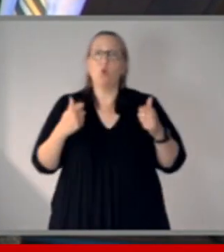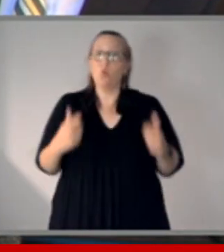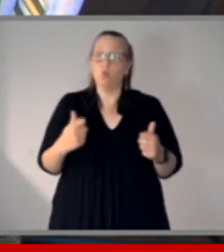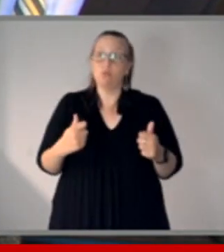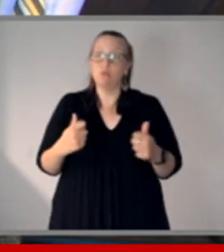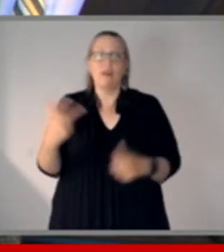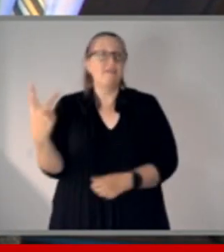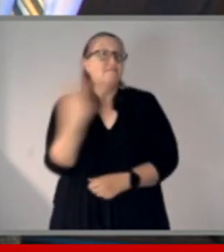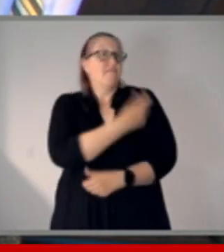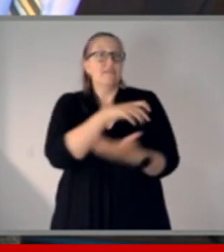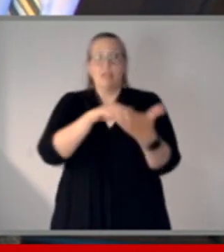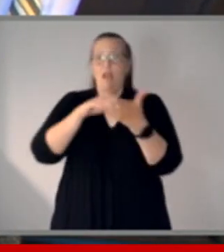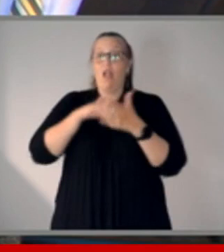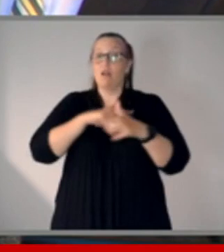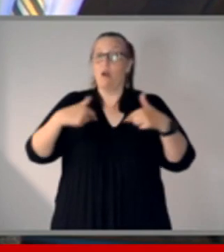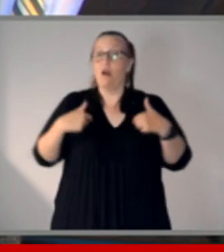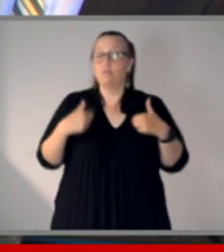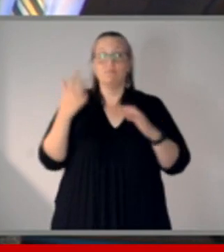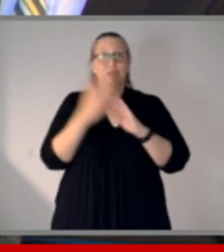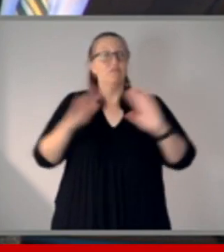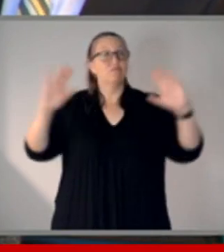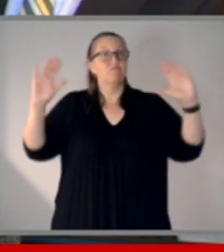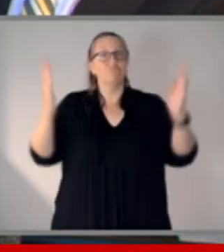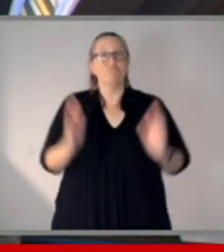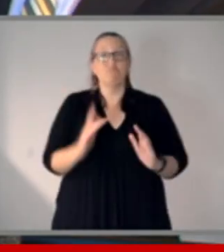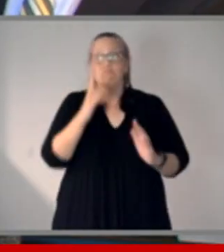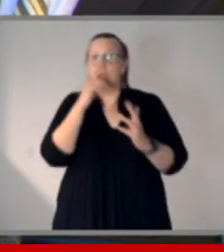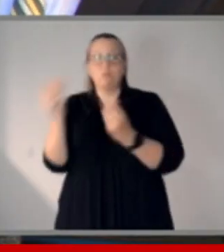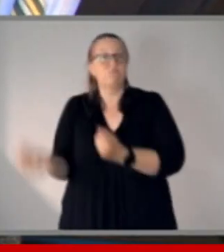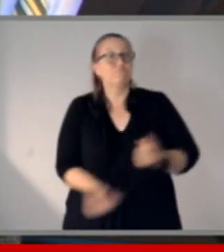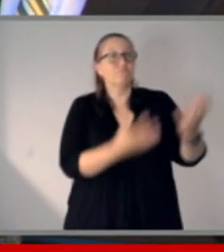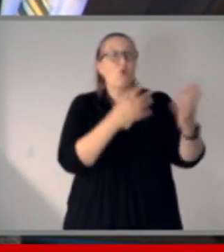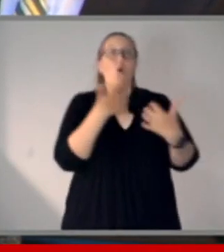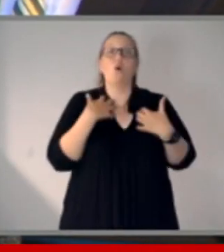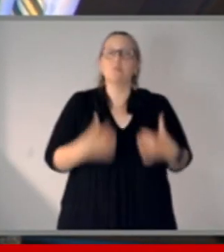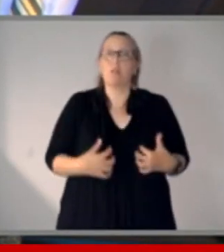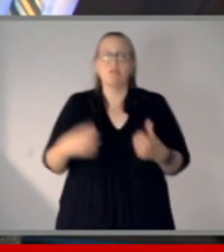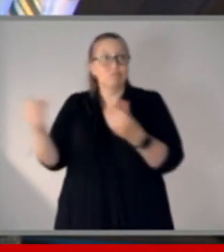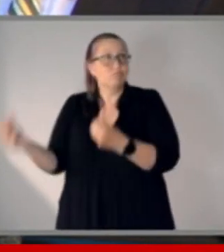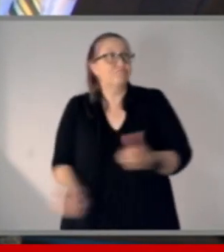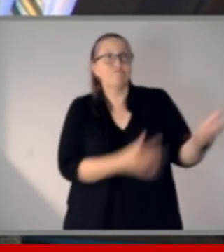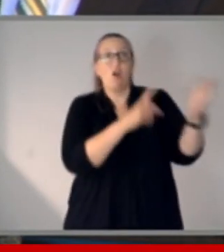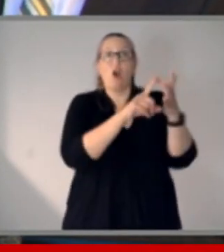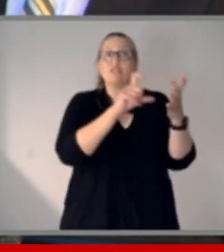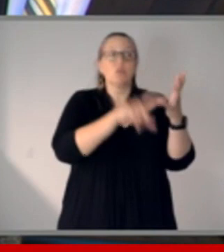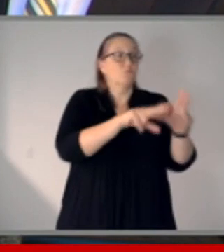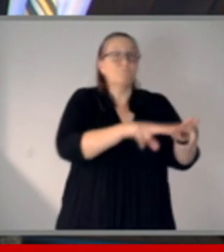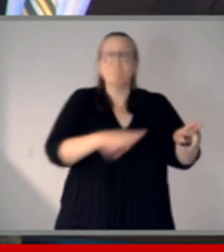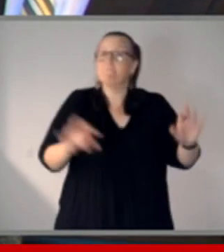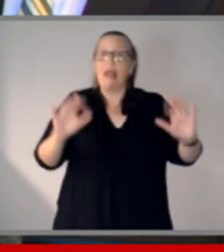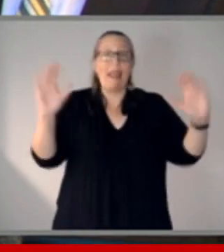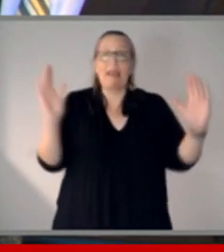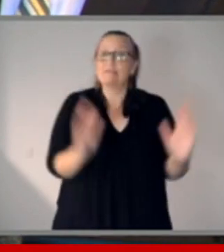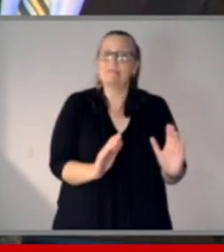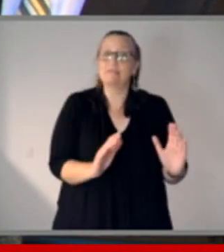age group. The people aged less than 60, we're still seeing some severe cases, mostly not. But in